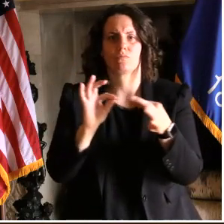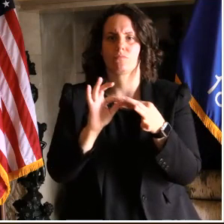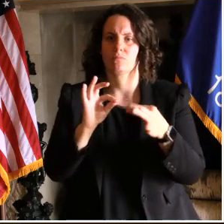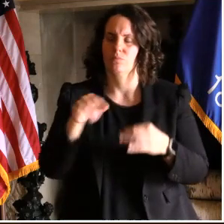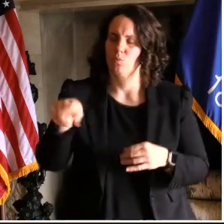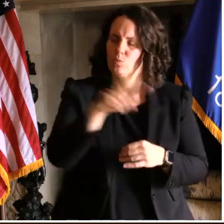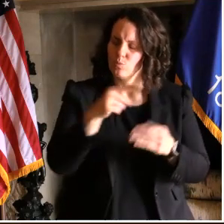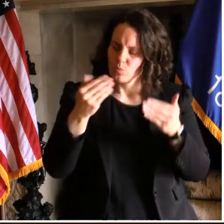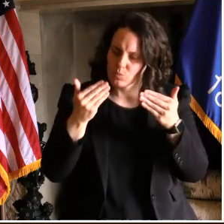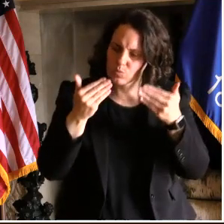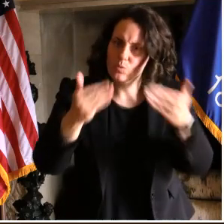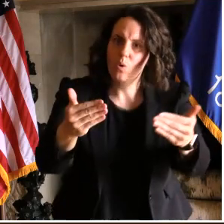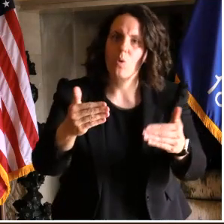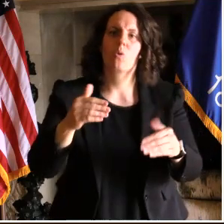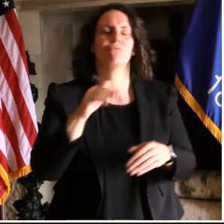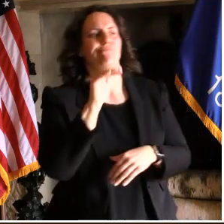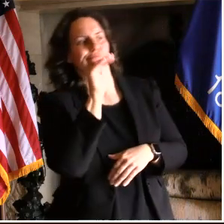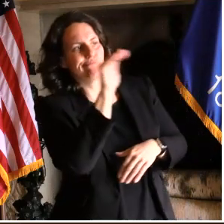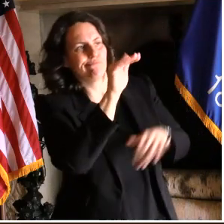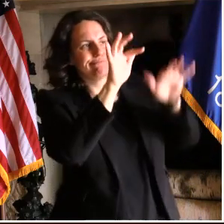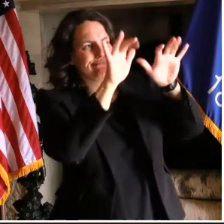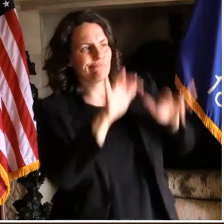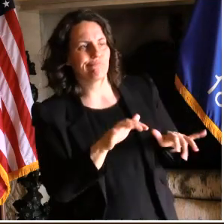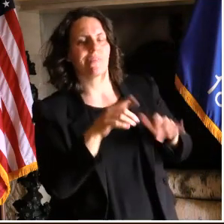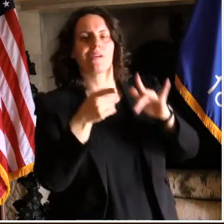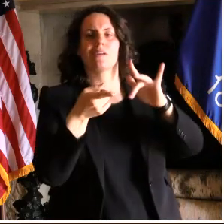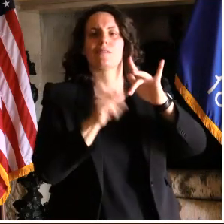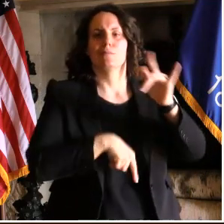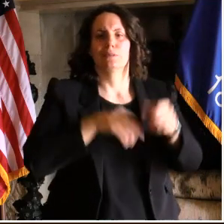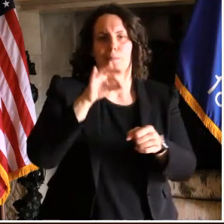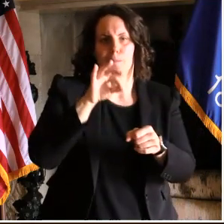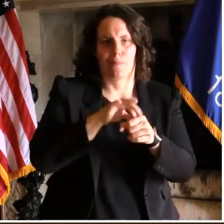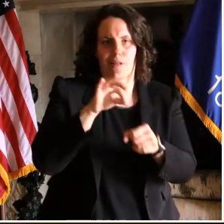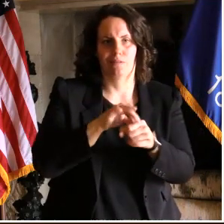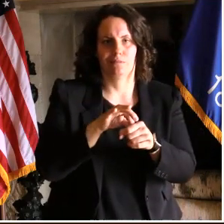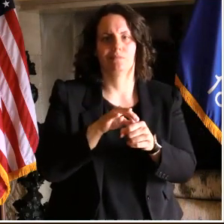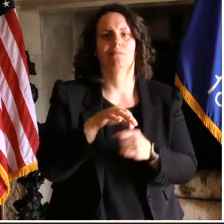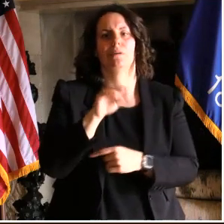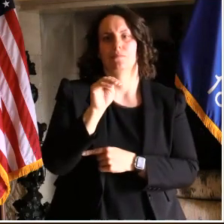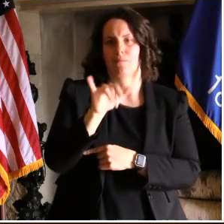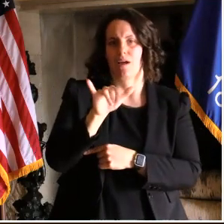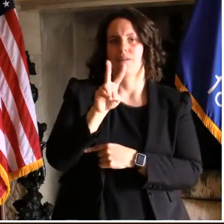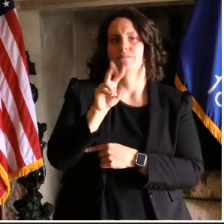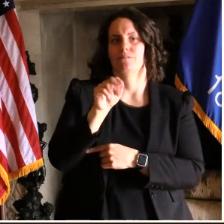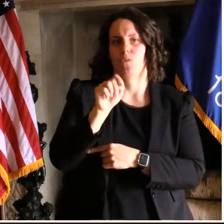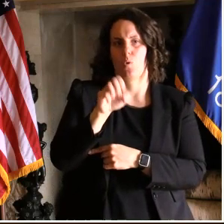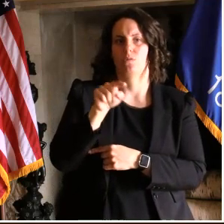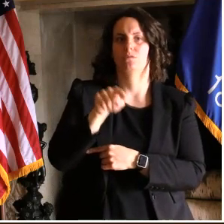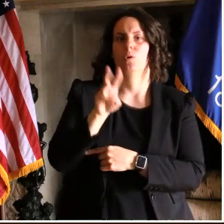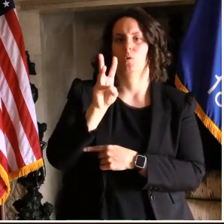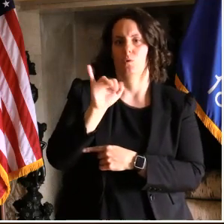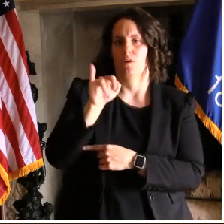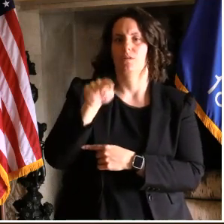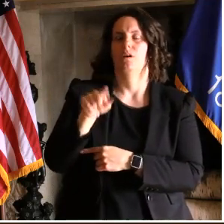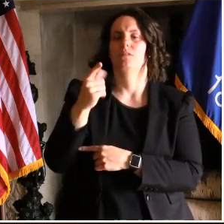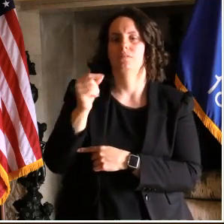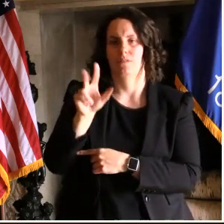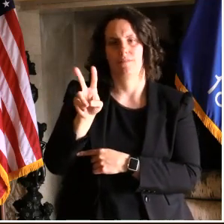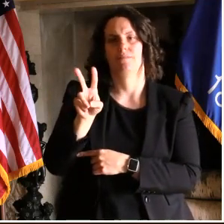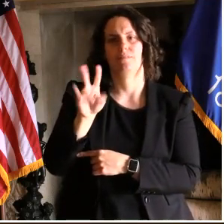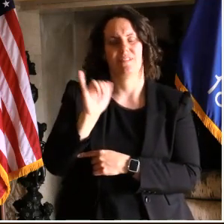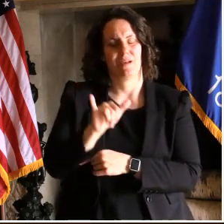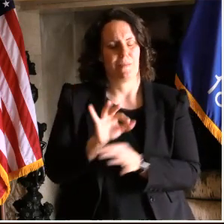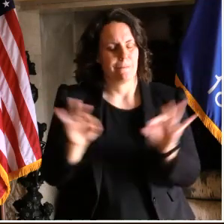ballot. And anyone can do that by going to myvote.wi.gov. We've seen record numbers of people to do it, and it's the